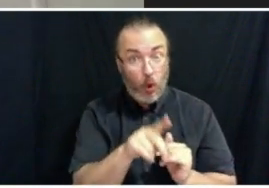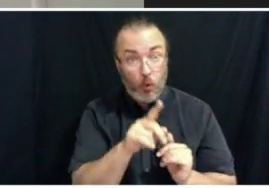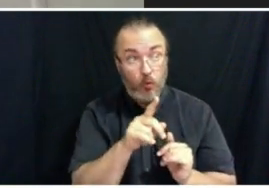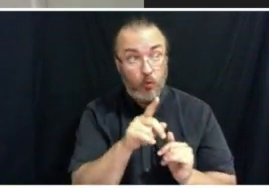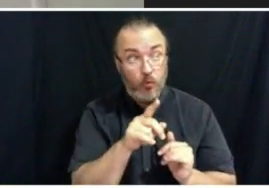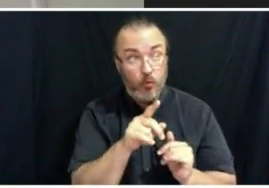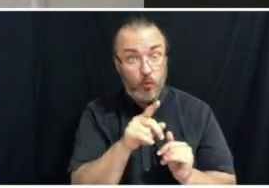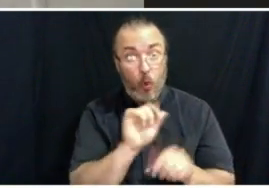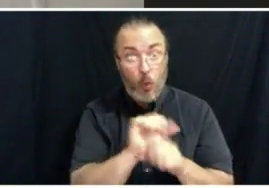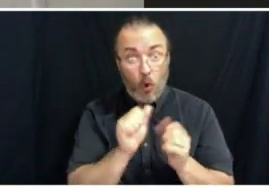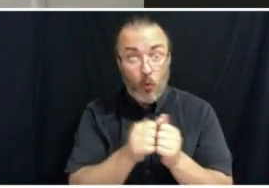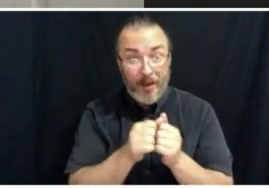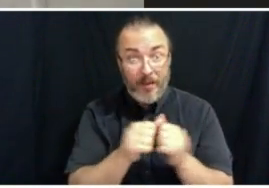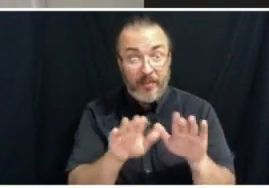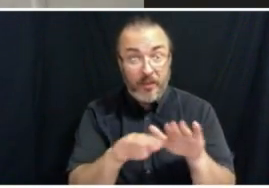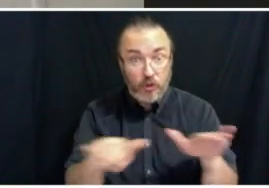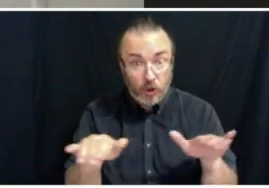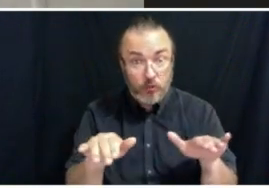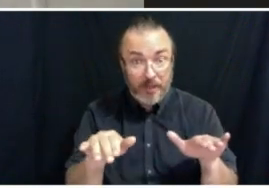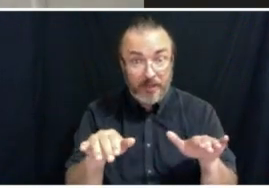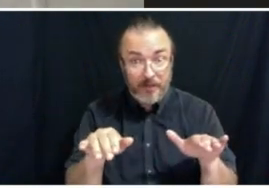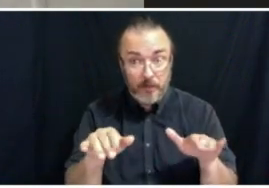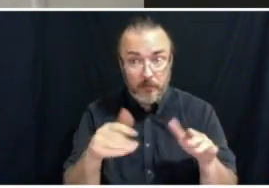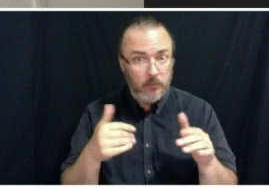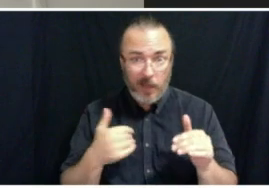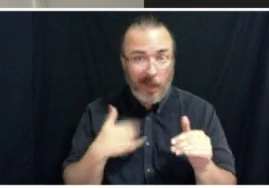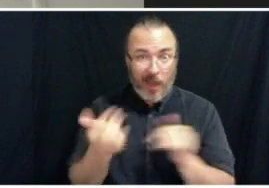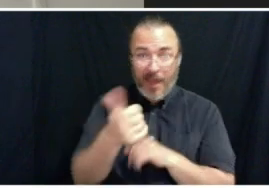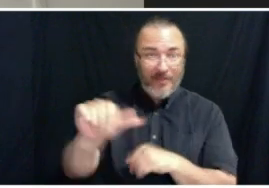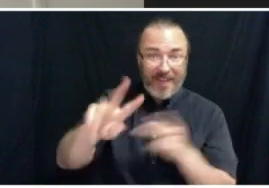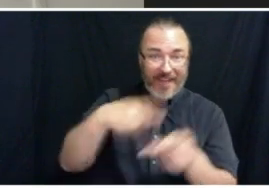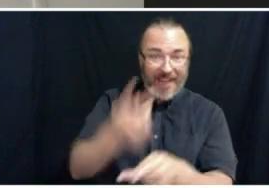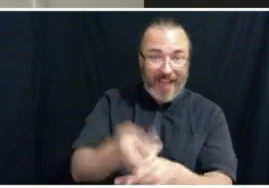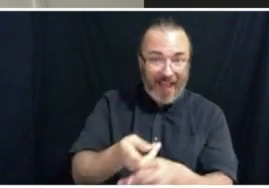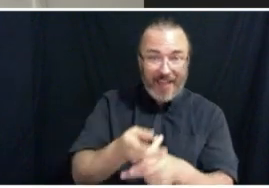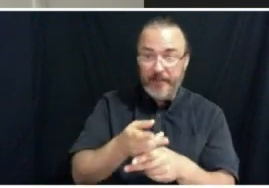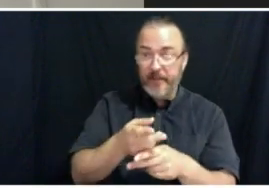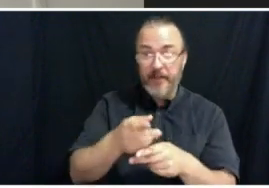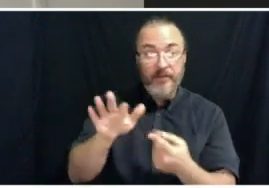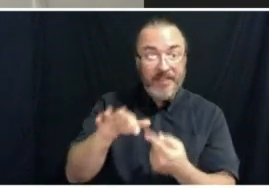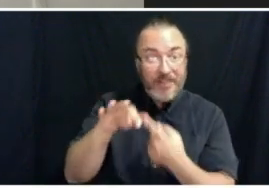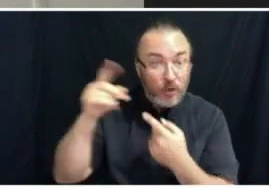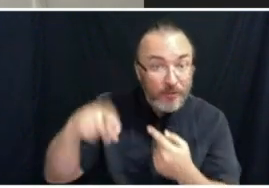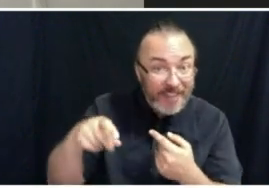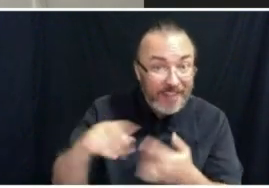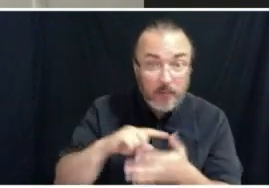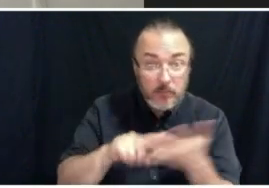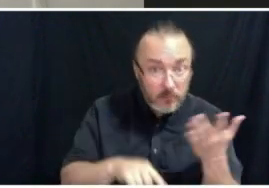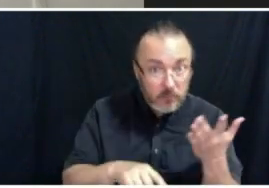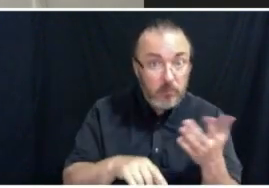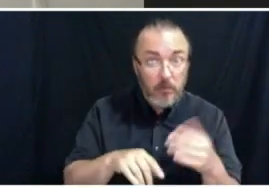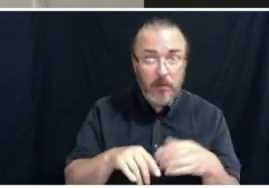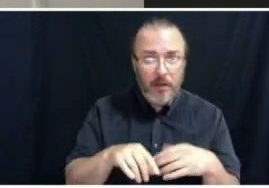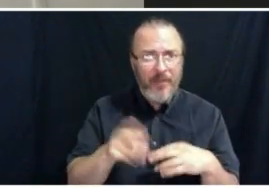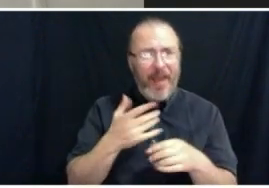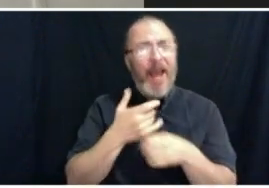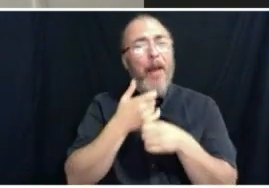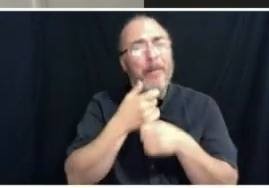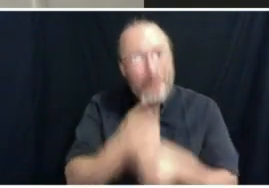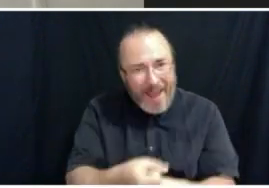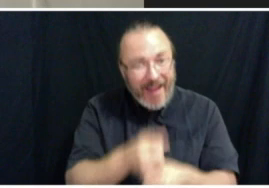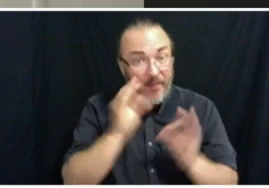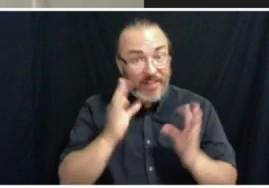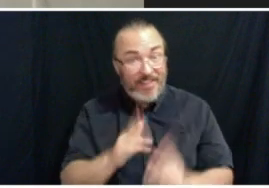with kids who have some, with any type of different or special need, right? Can make the job of that teacher